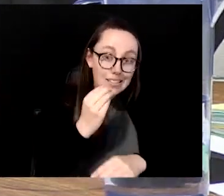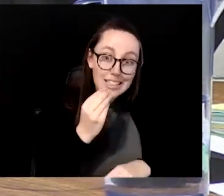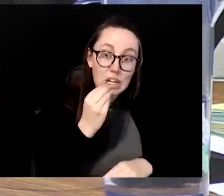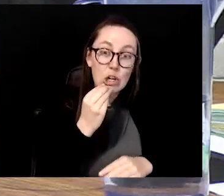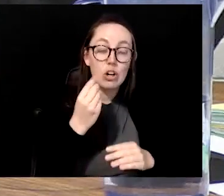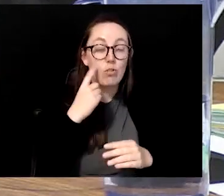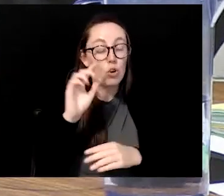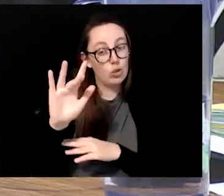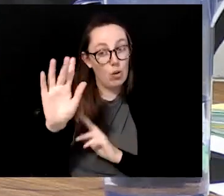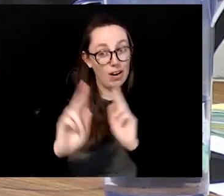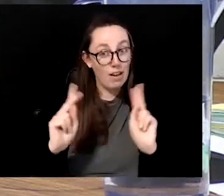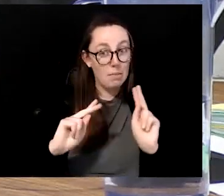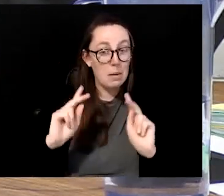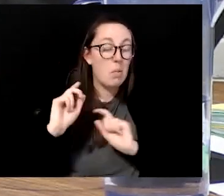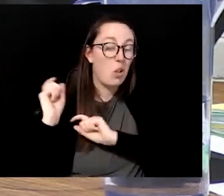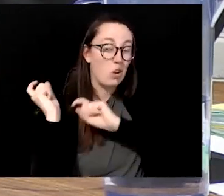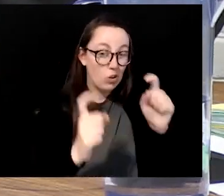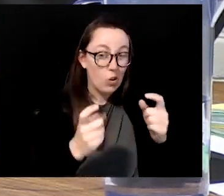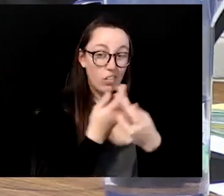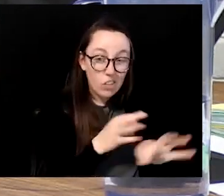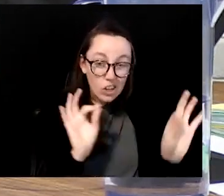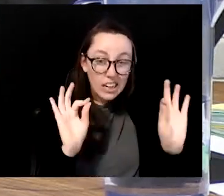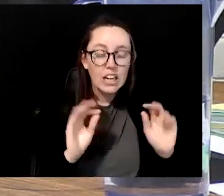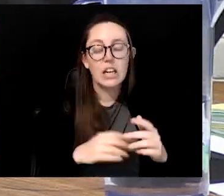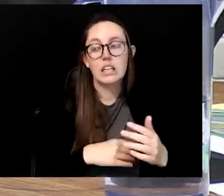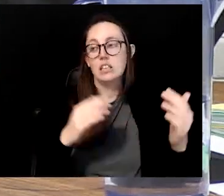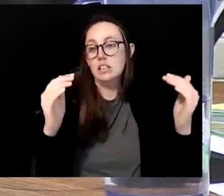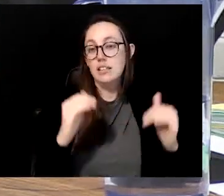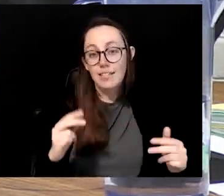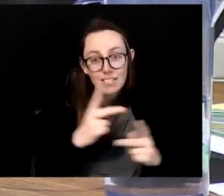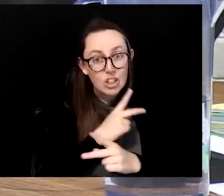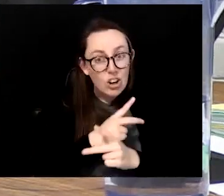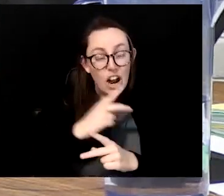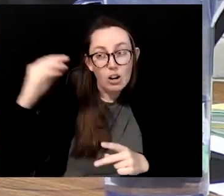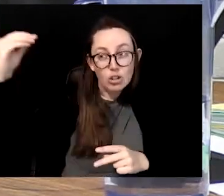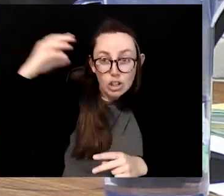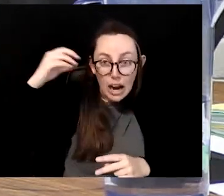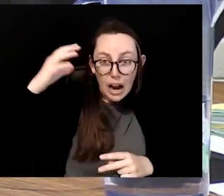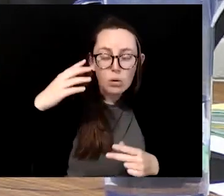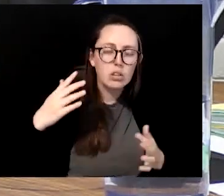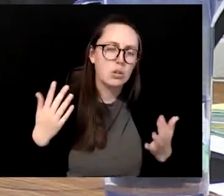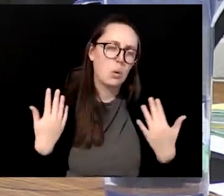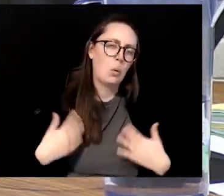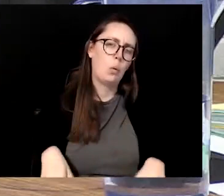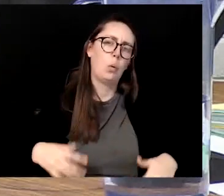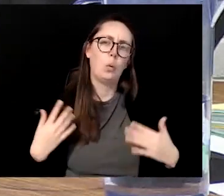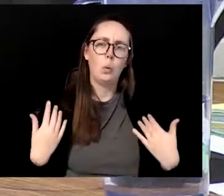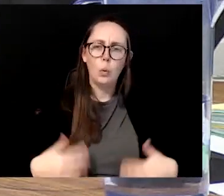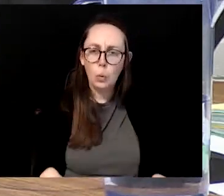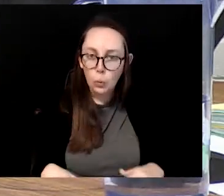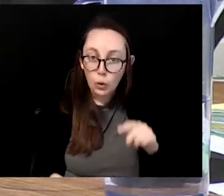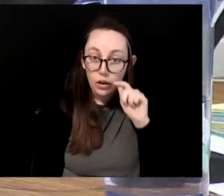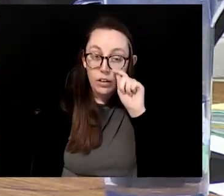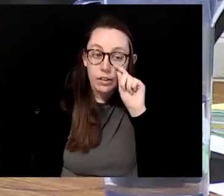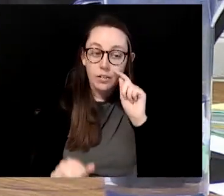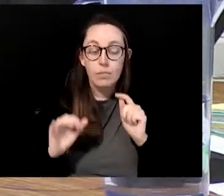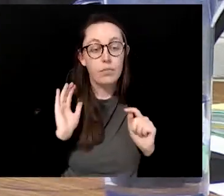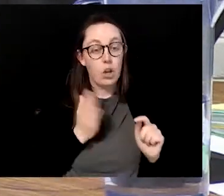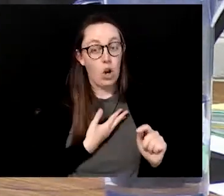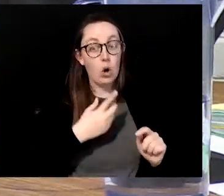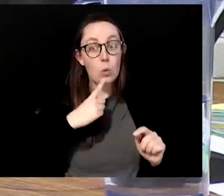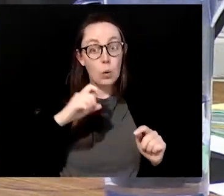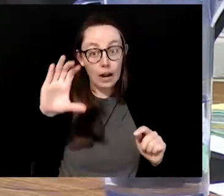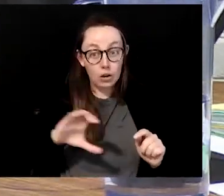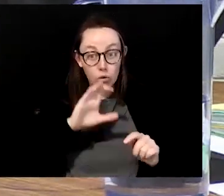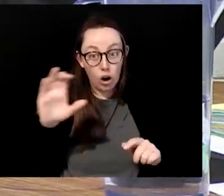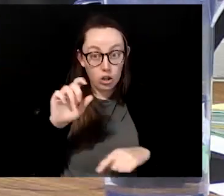figuring out showers and I'm sure lots of other things in fact at our wrap up meeting with the Red Cross try